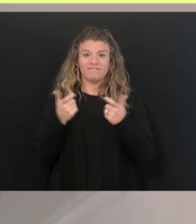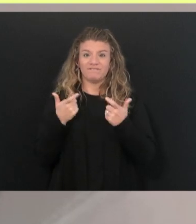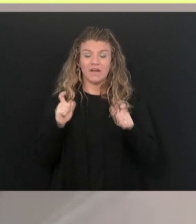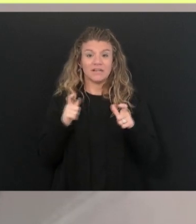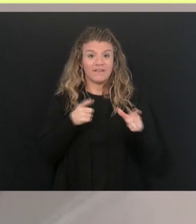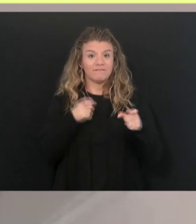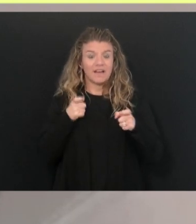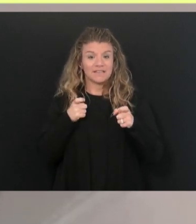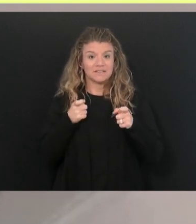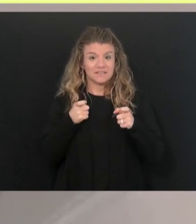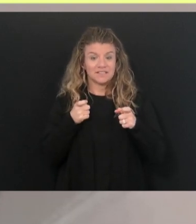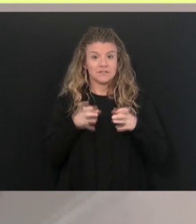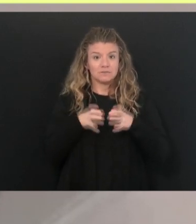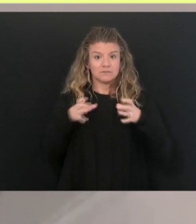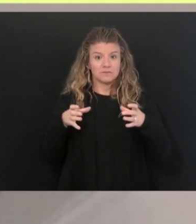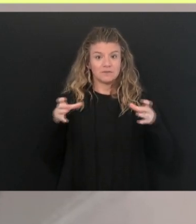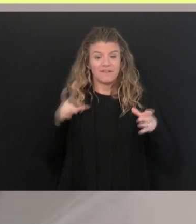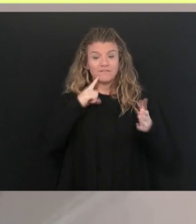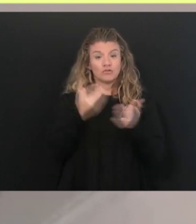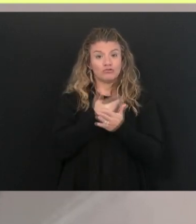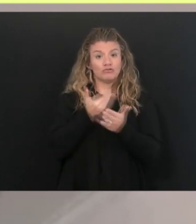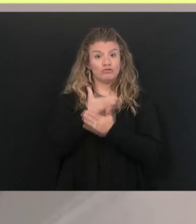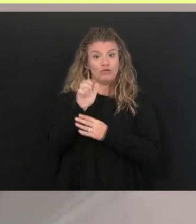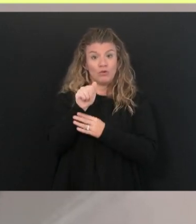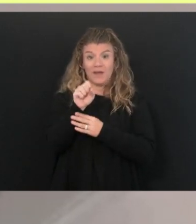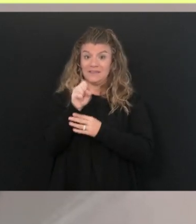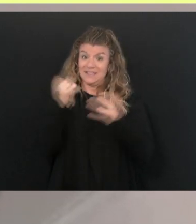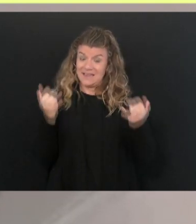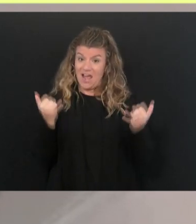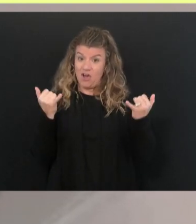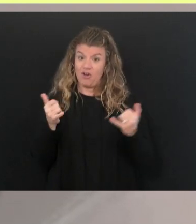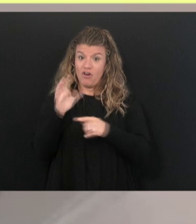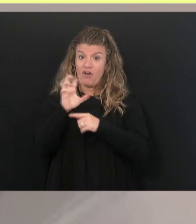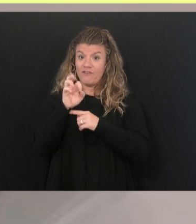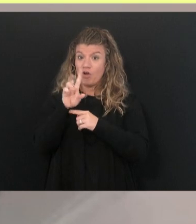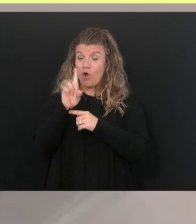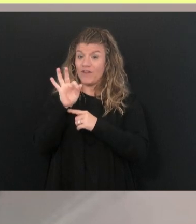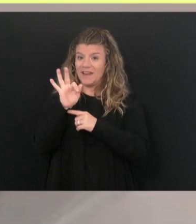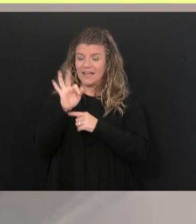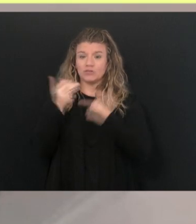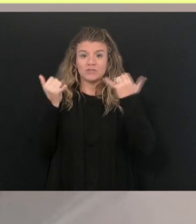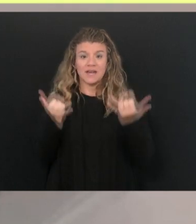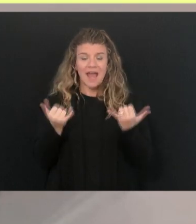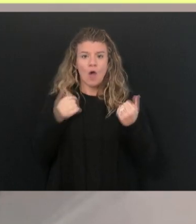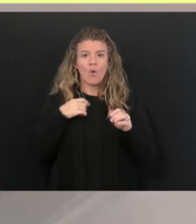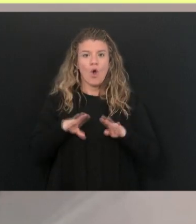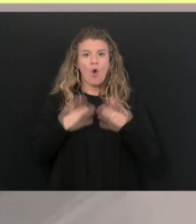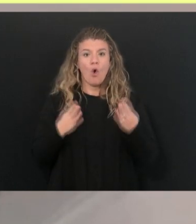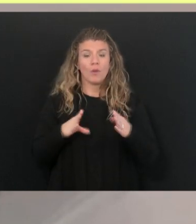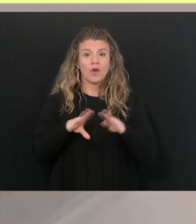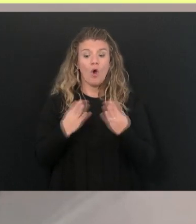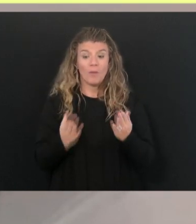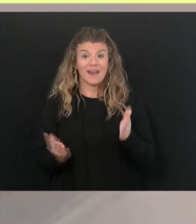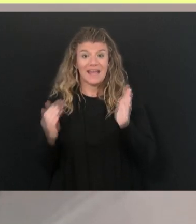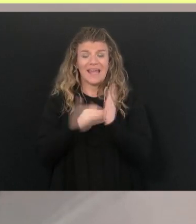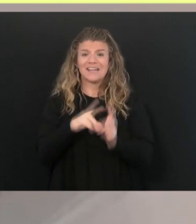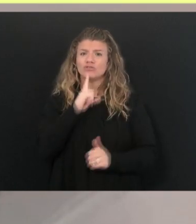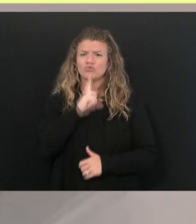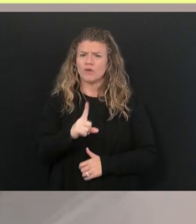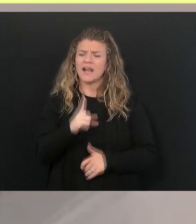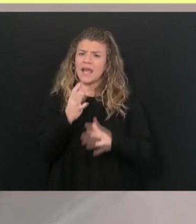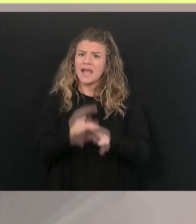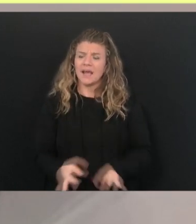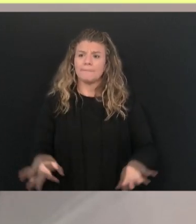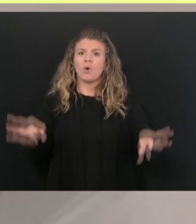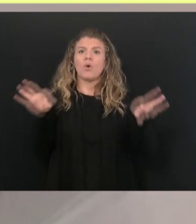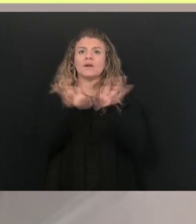areas on the rate of new cases for COVID-19. So as we open back up again, it's really important that people pay